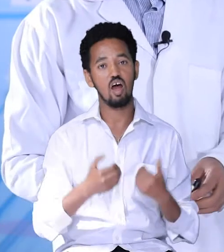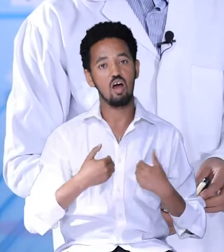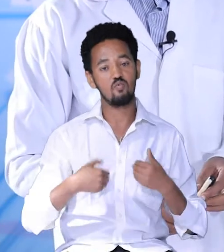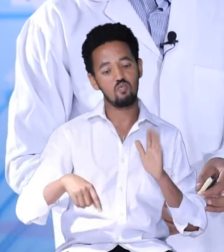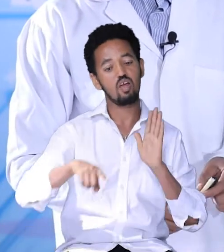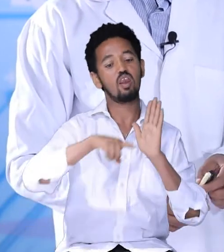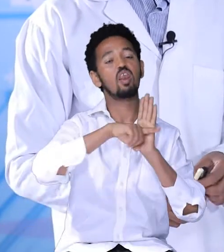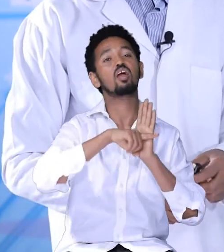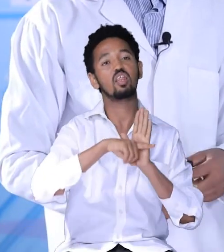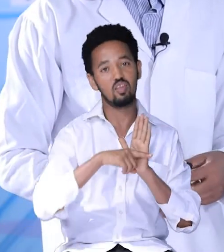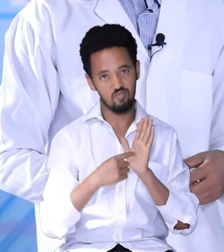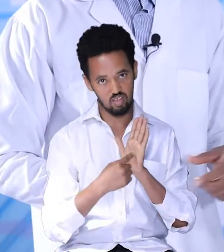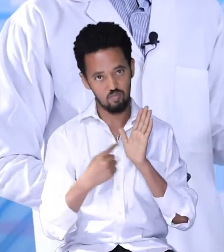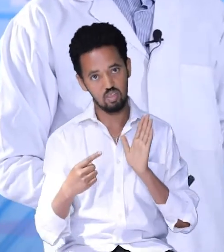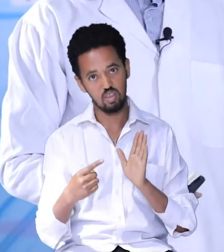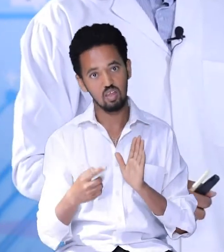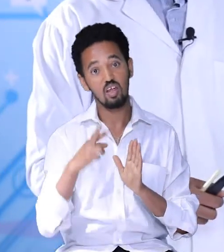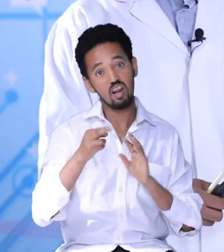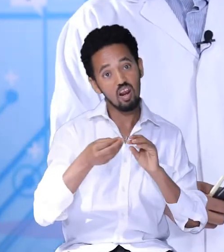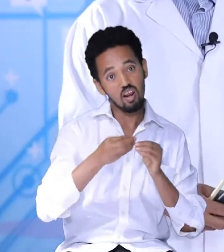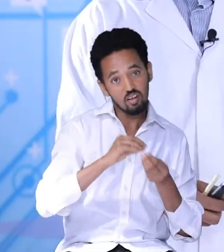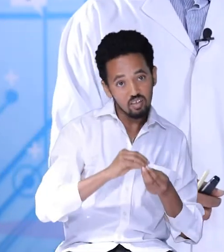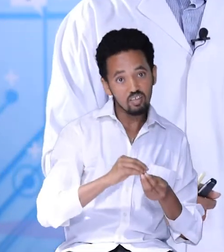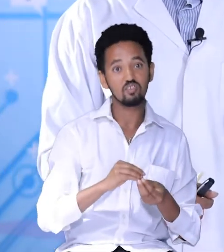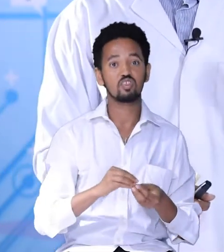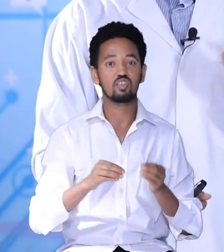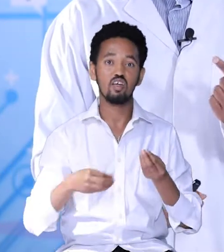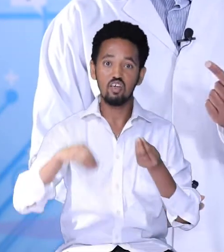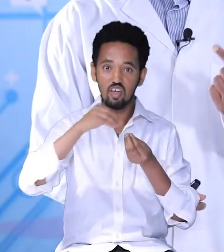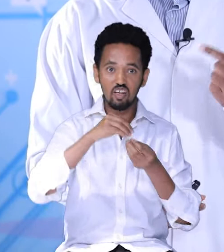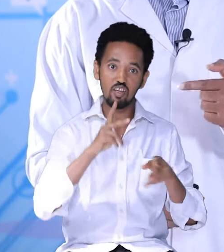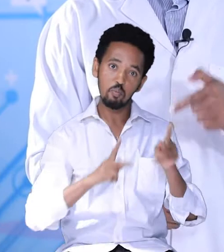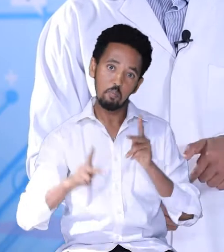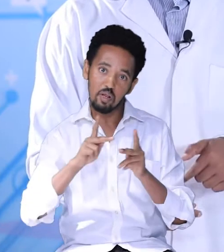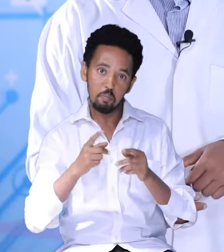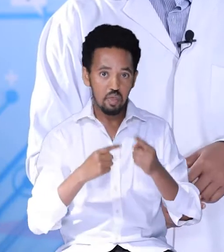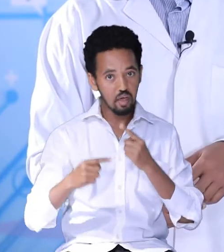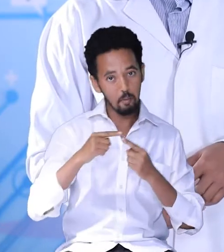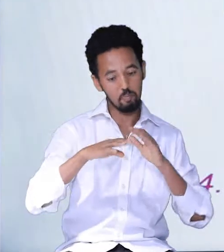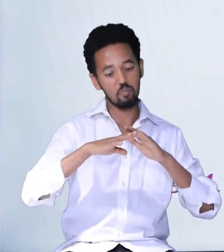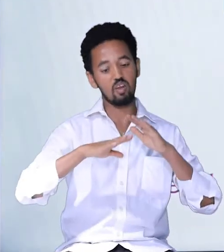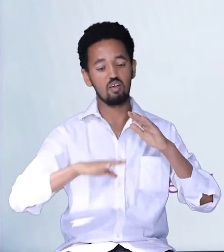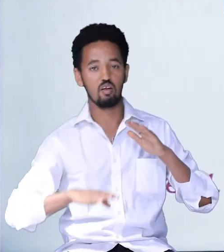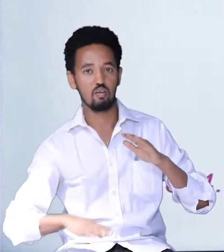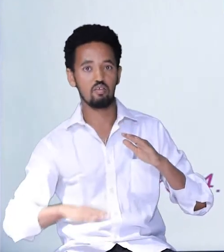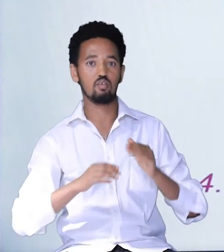sign. That means if the number of death rate increase, the population become decrease.